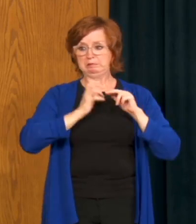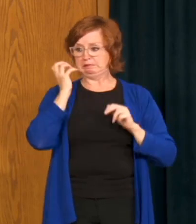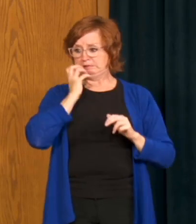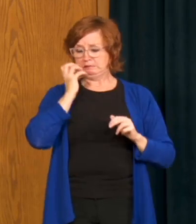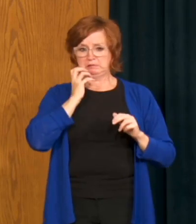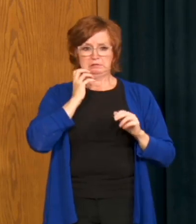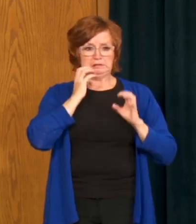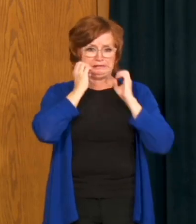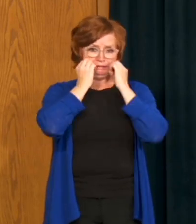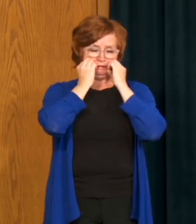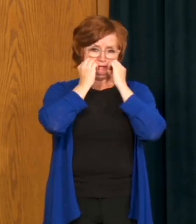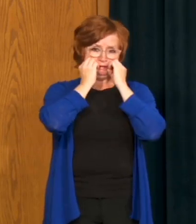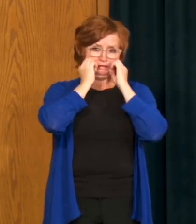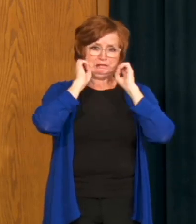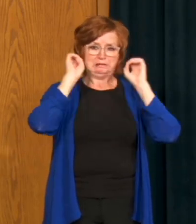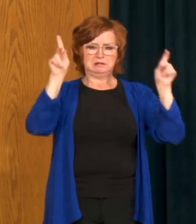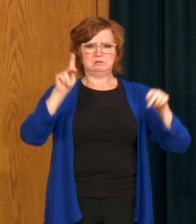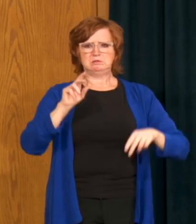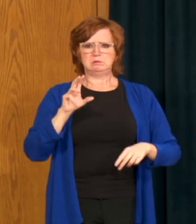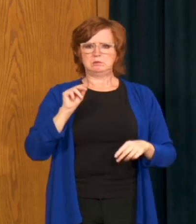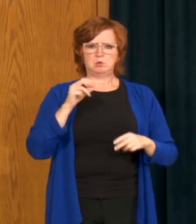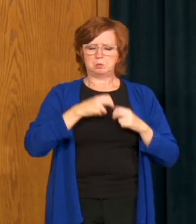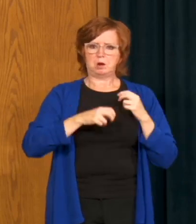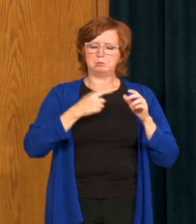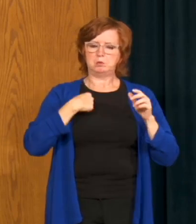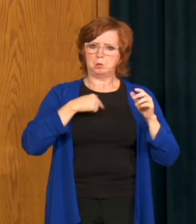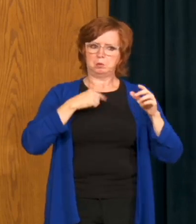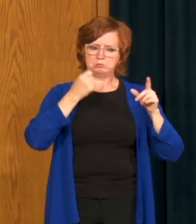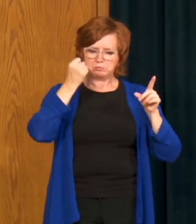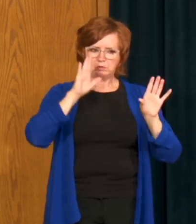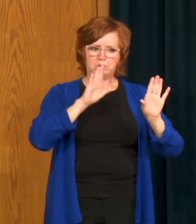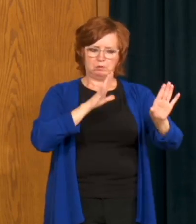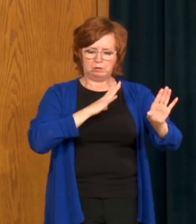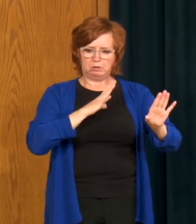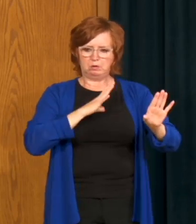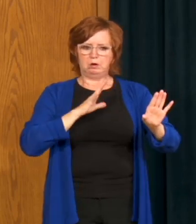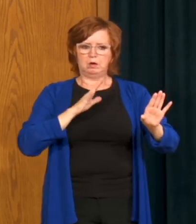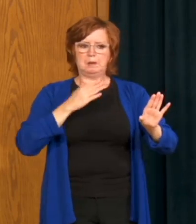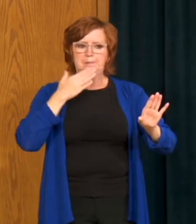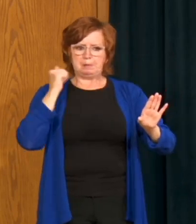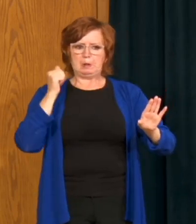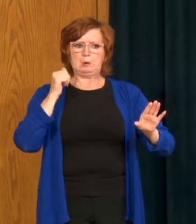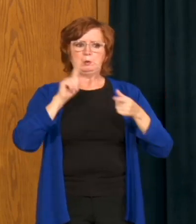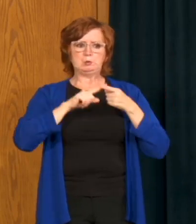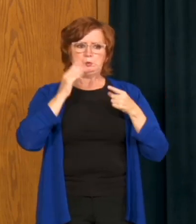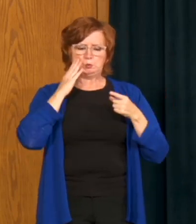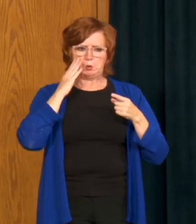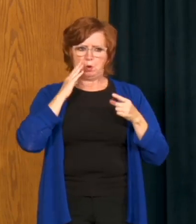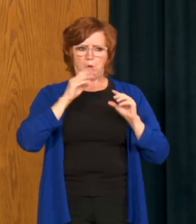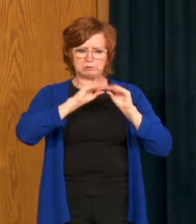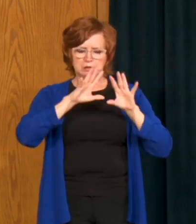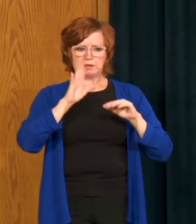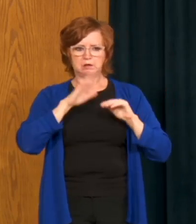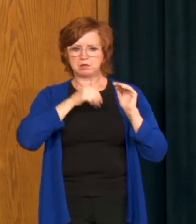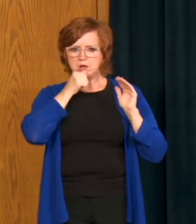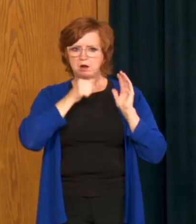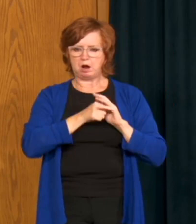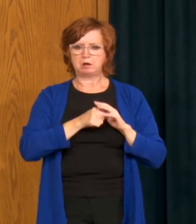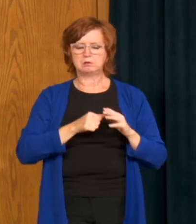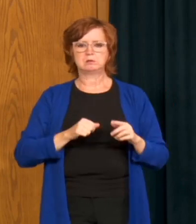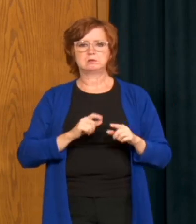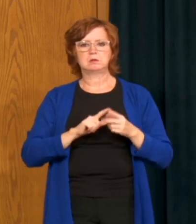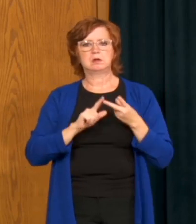you see sudden increase in hospitalizations. So I think we have to understand that we need to encourage testing even with mild symptoms because more people are out and